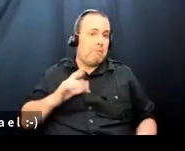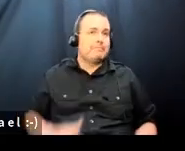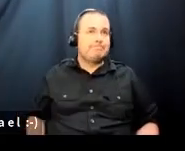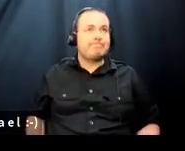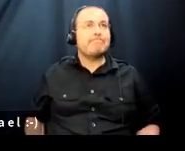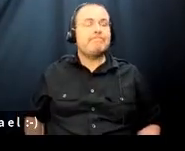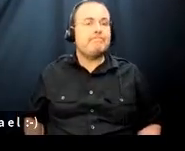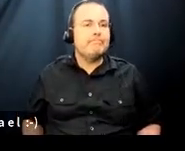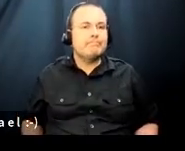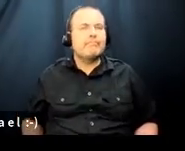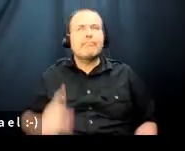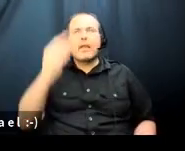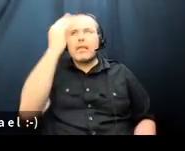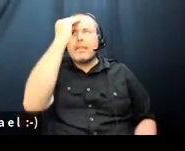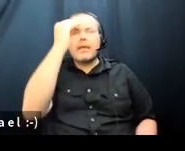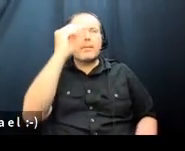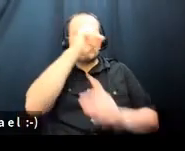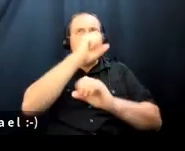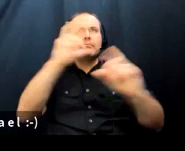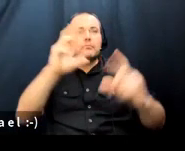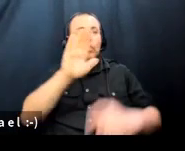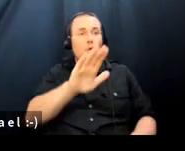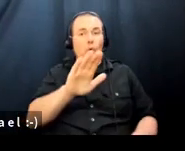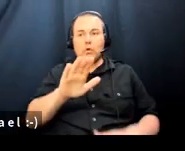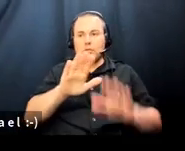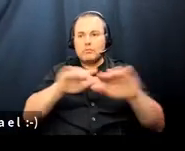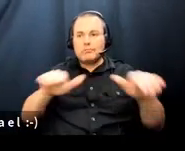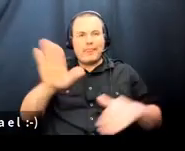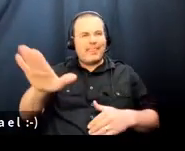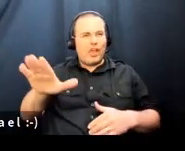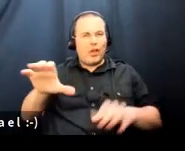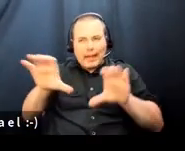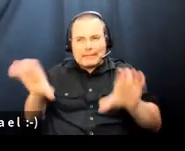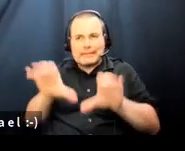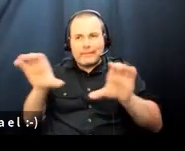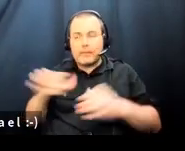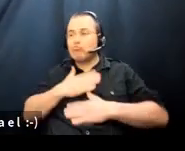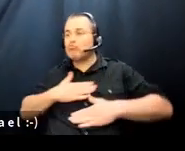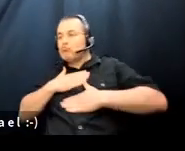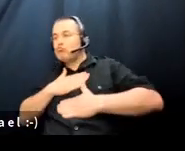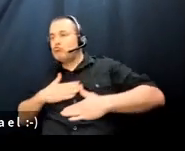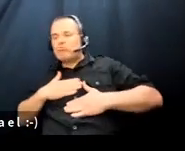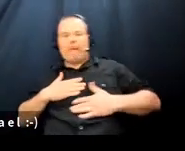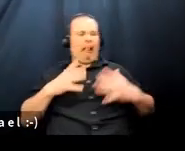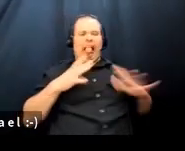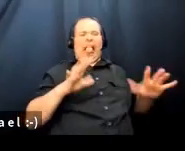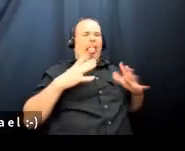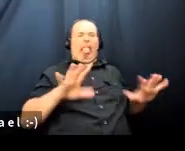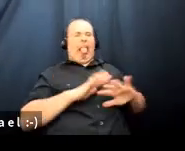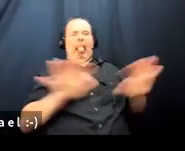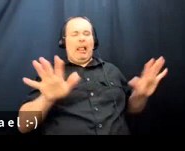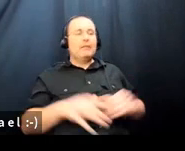And, think about what activities your child likes, what they don't like. But even more important